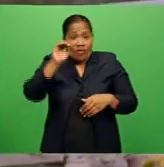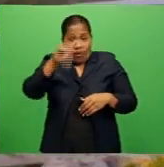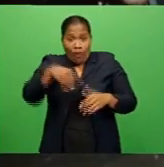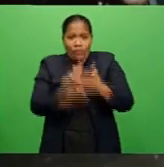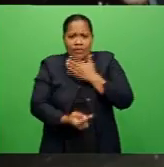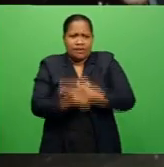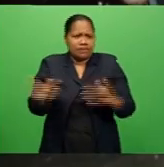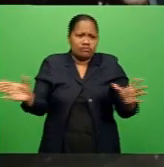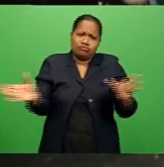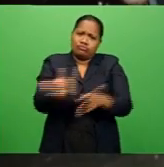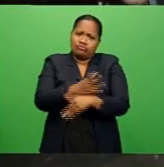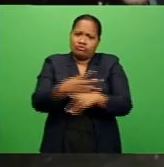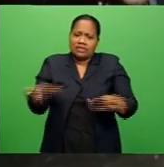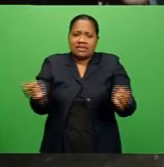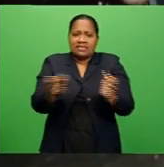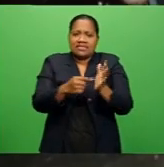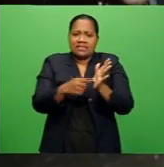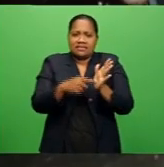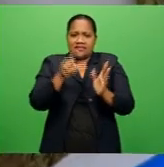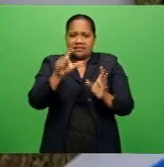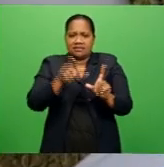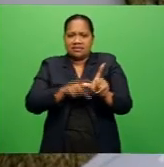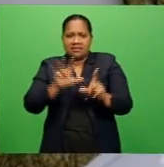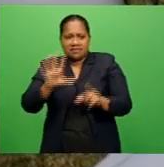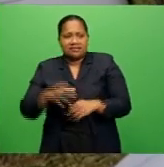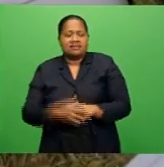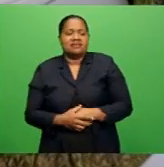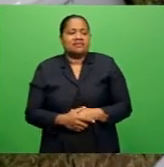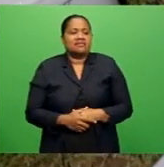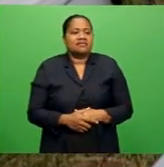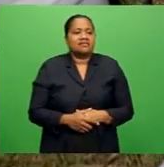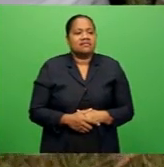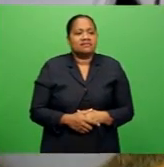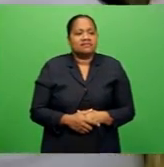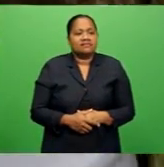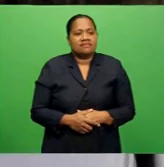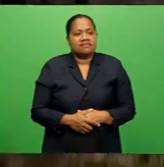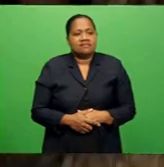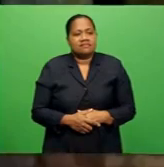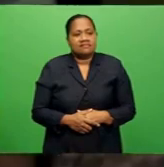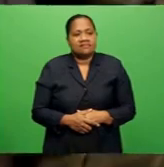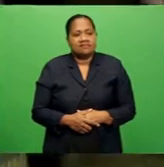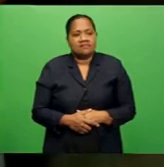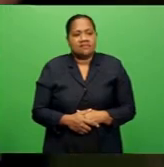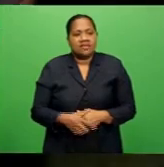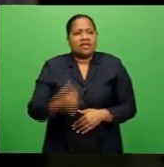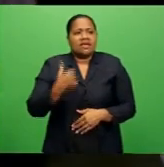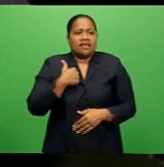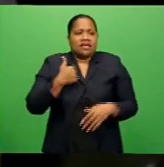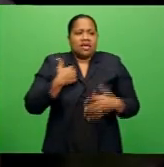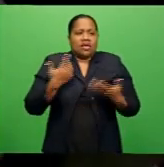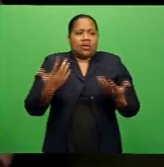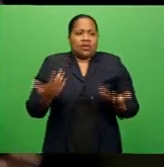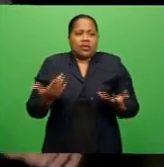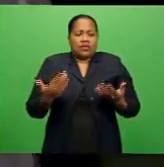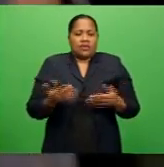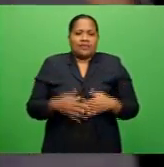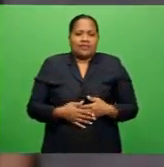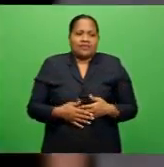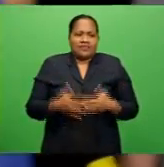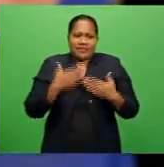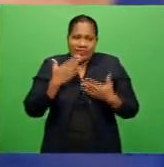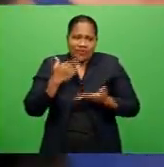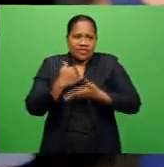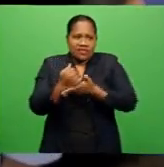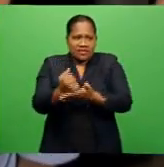do with what was available until help arrived. I am grateful for the assistance. We need help in getting